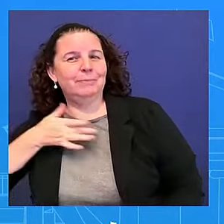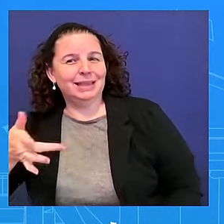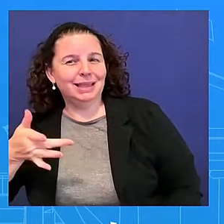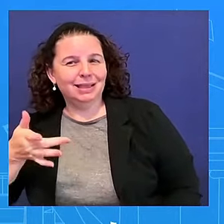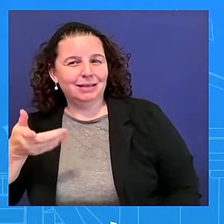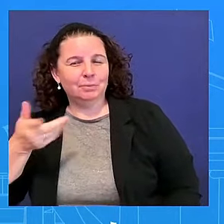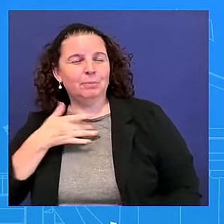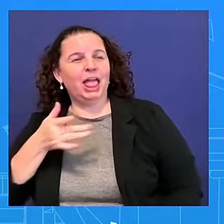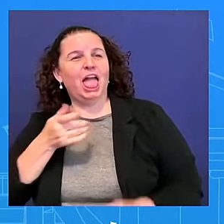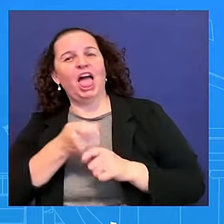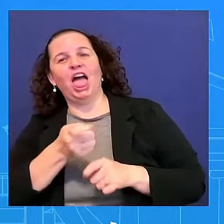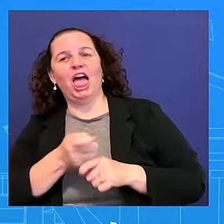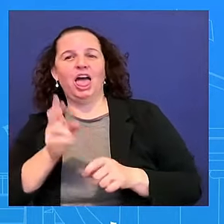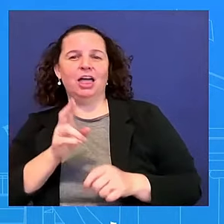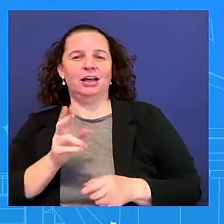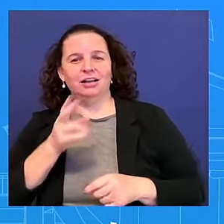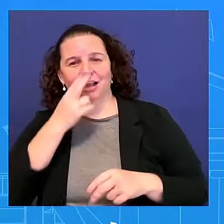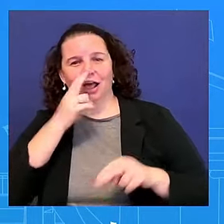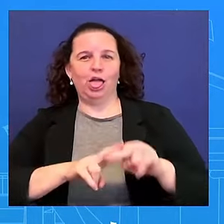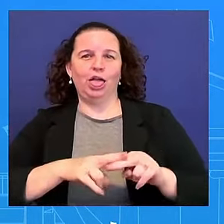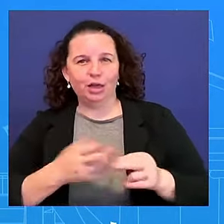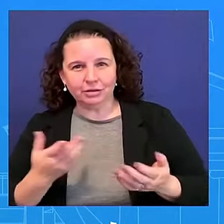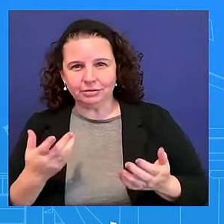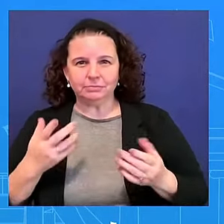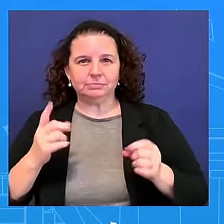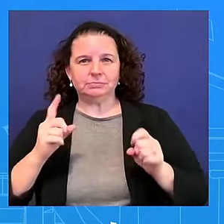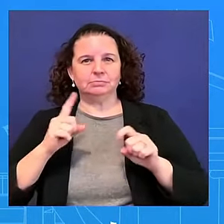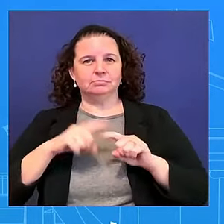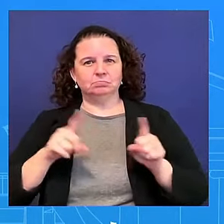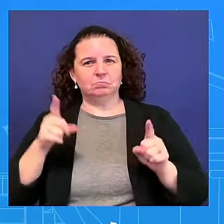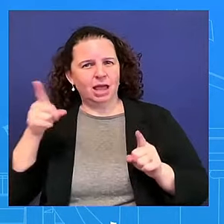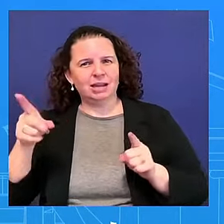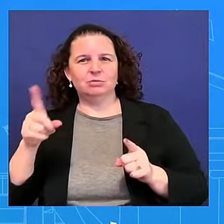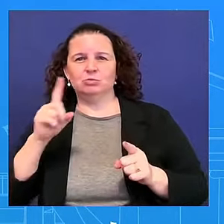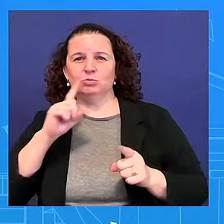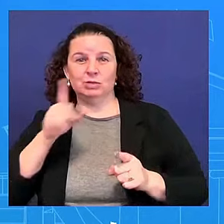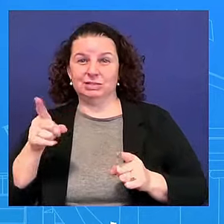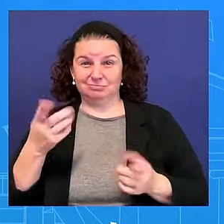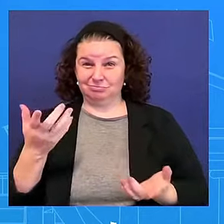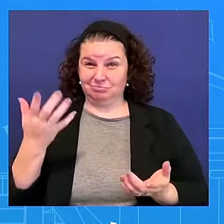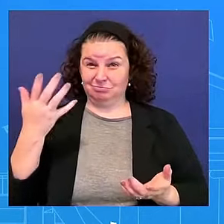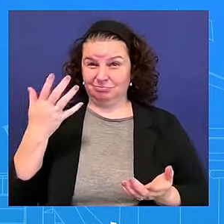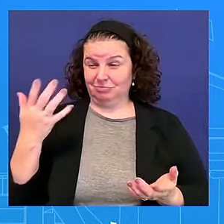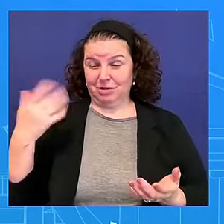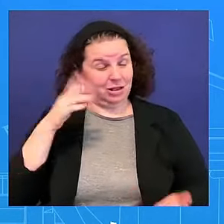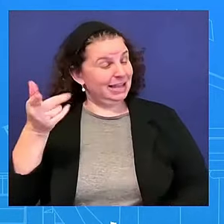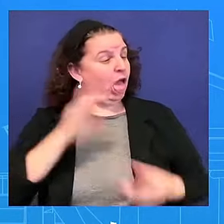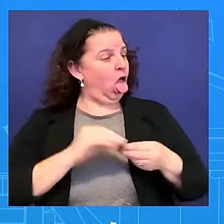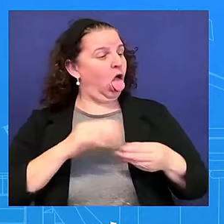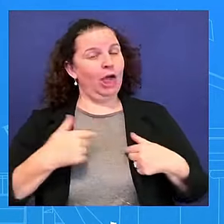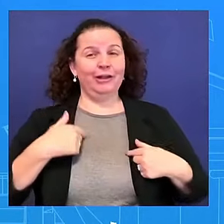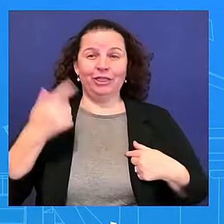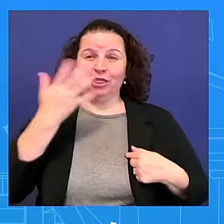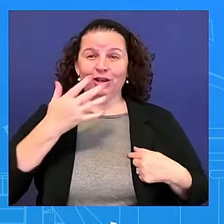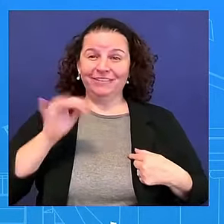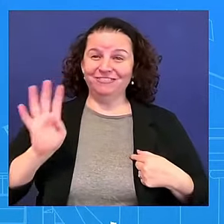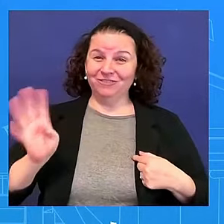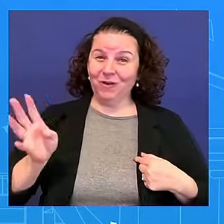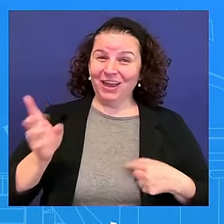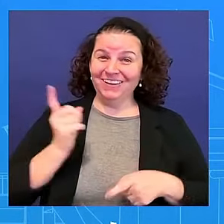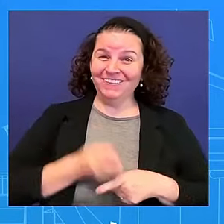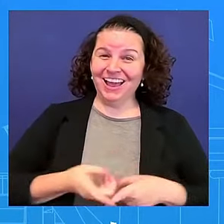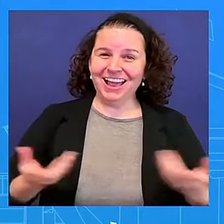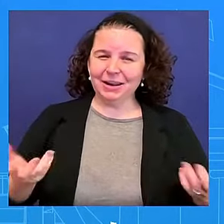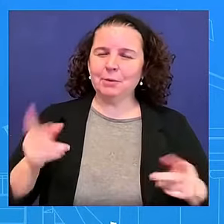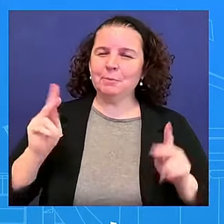look 40, right? So he likes to make jokes. It is a joke. I think people laugh when he says it. Well, he also